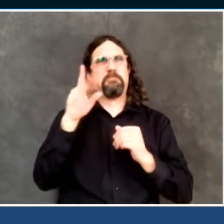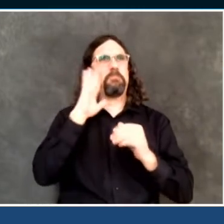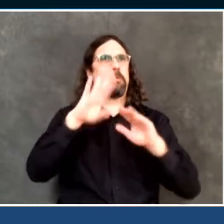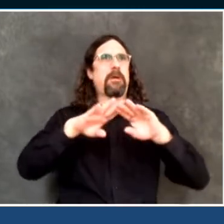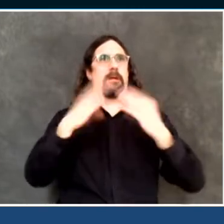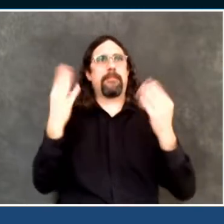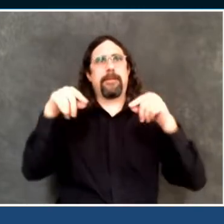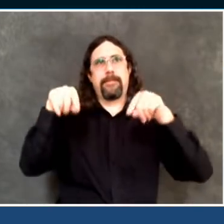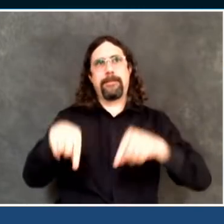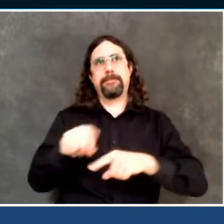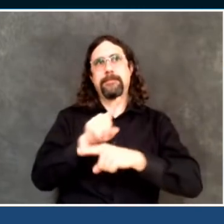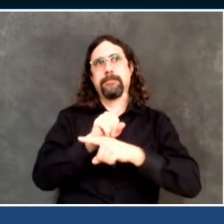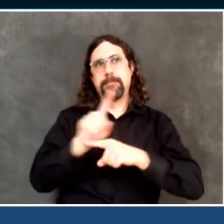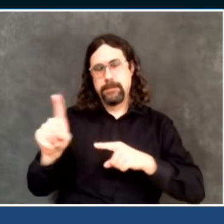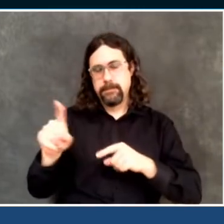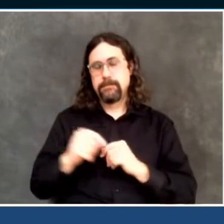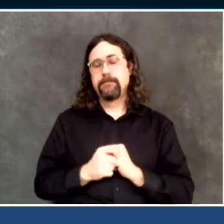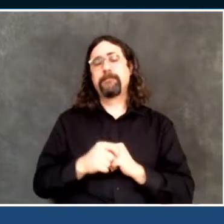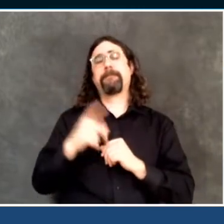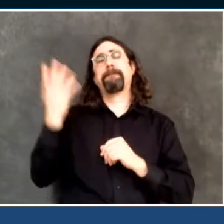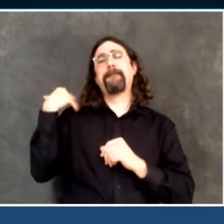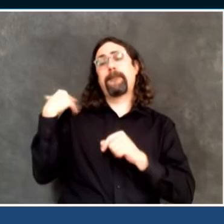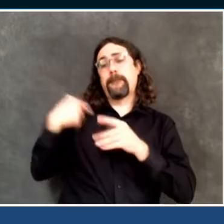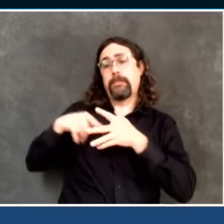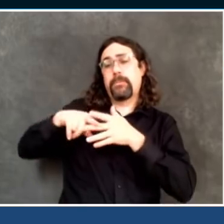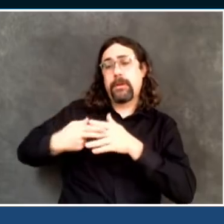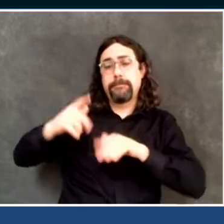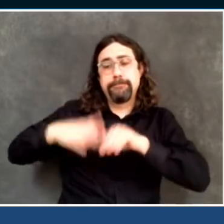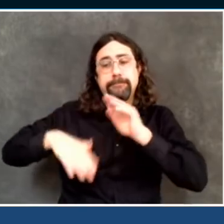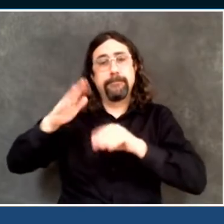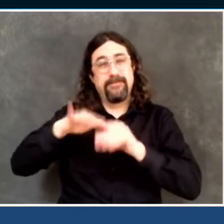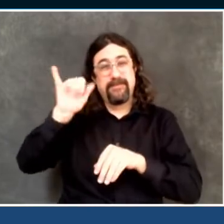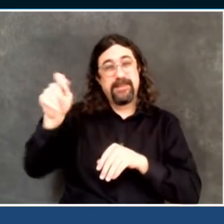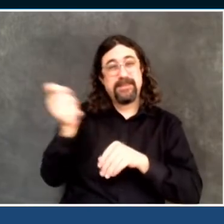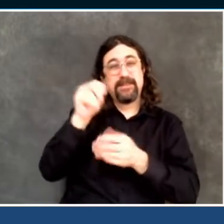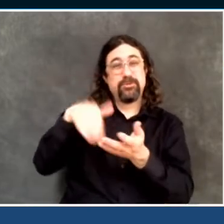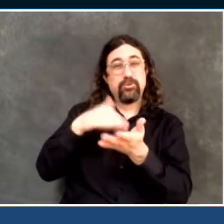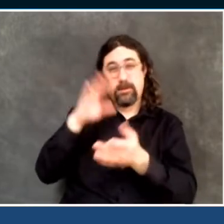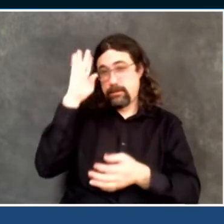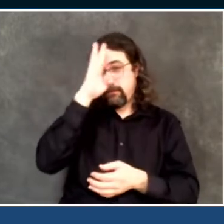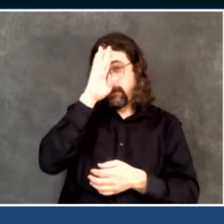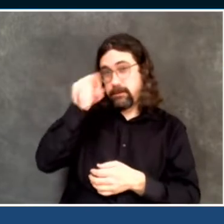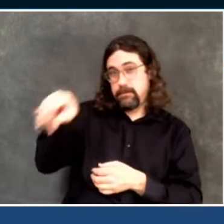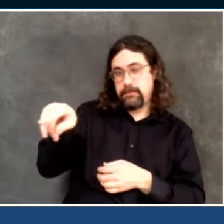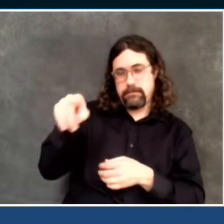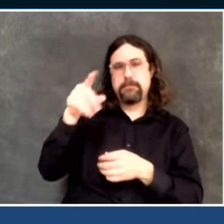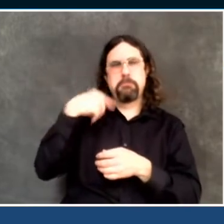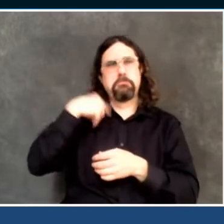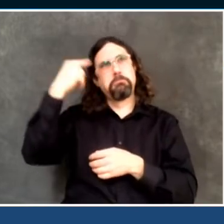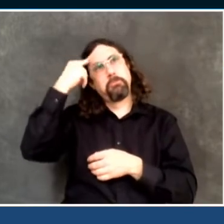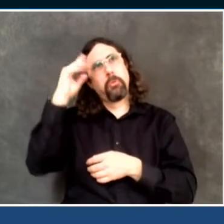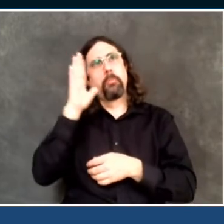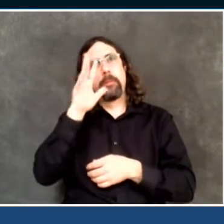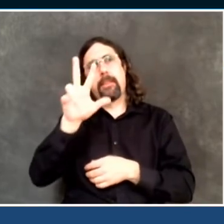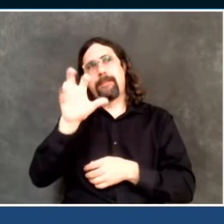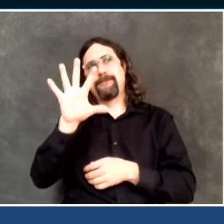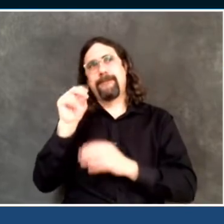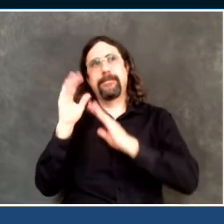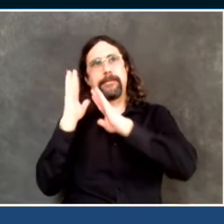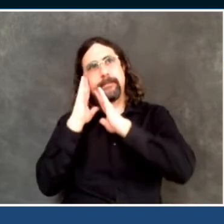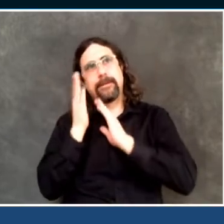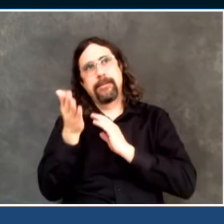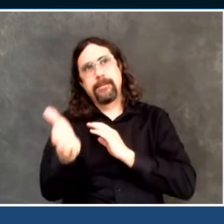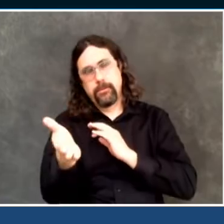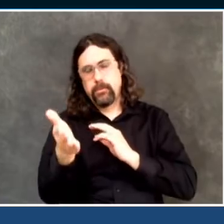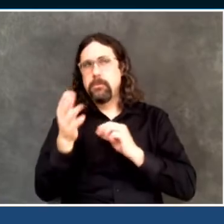to go faster, add more, to make sure we can serve people in need exactly when they need it. On the